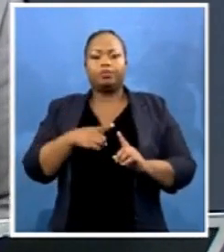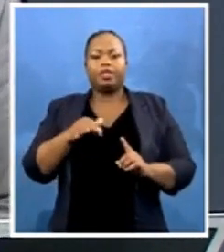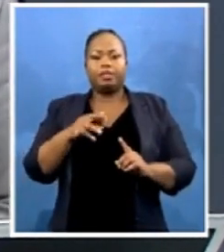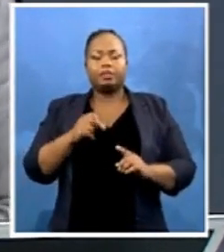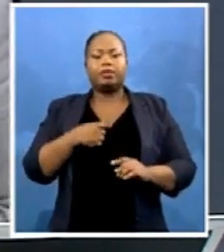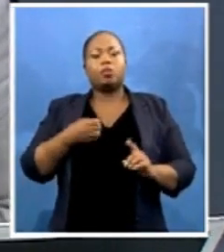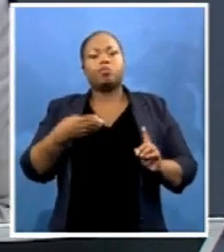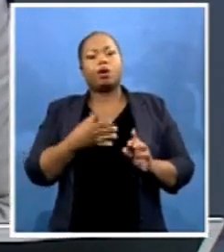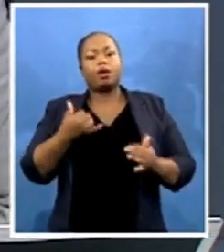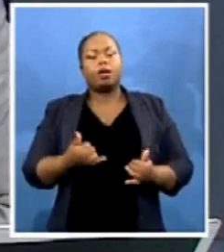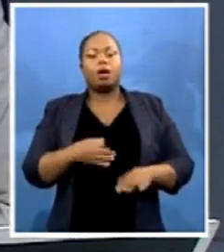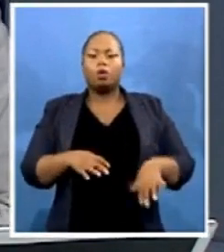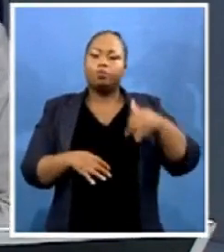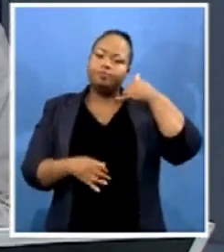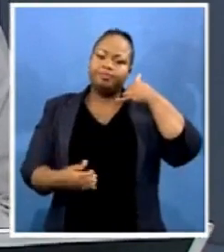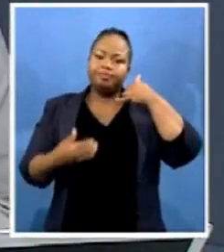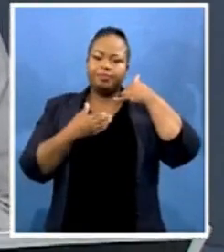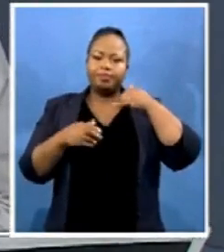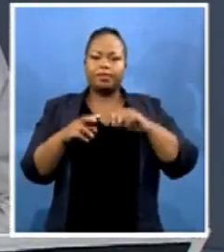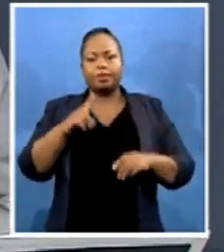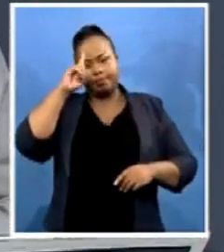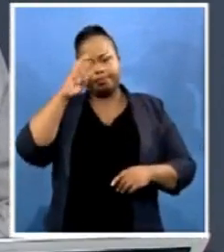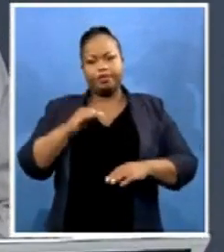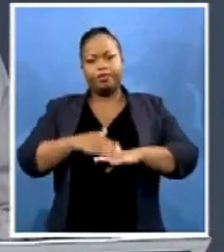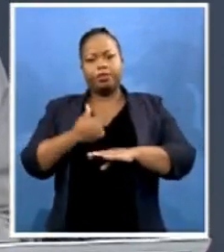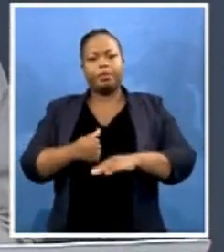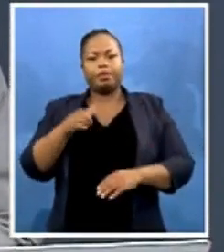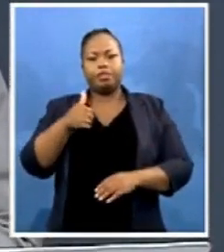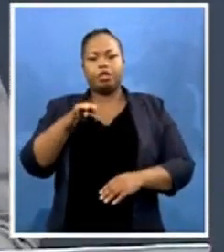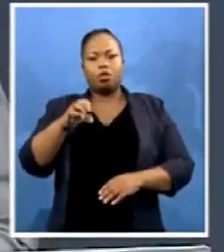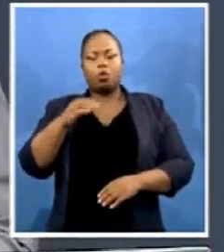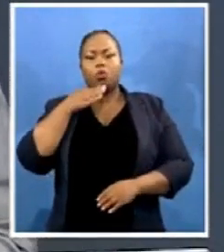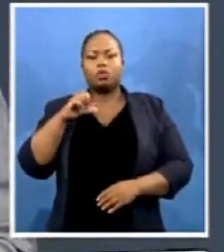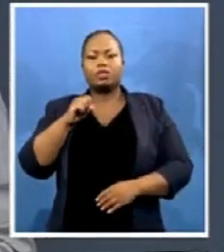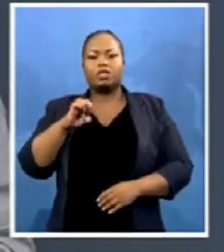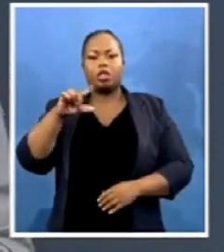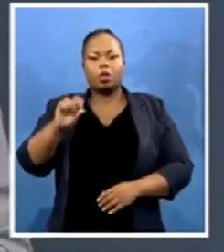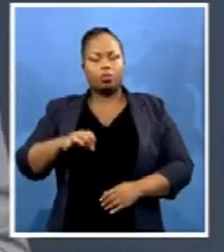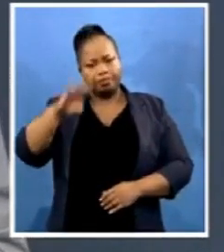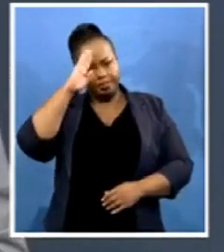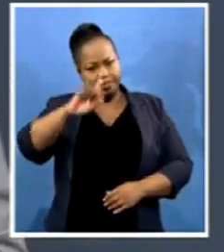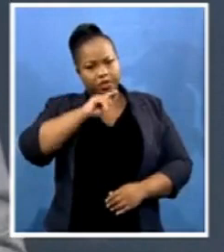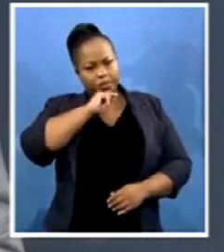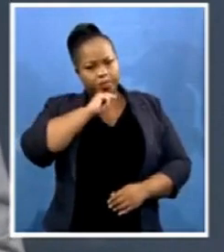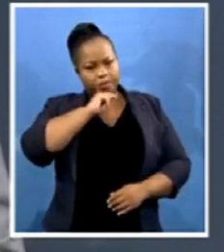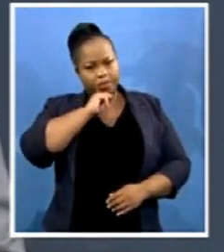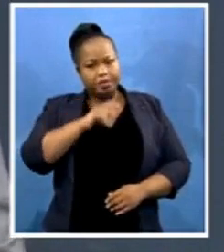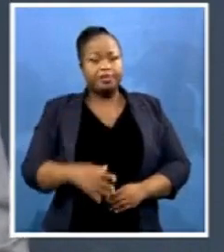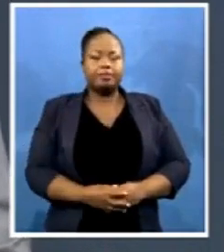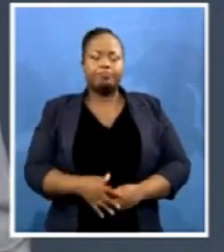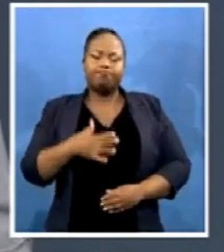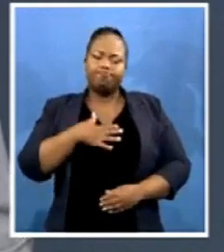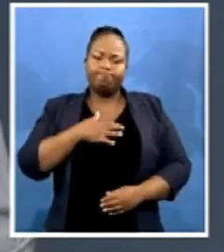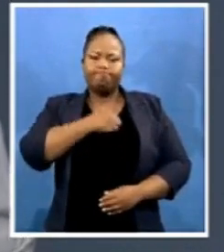the Nelson Mandela Foundation CEO, Sello Hatang. Sello, a very good morning to you. Very deepest condolences to you and the friends and